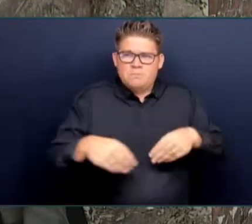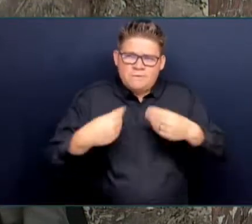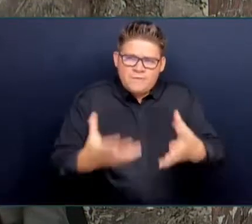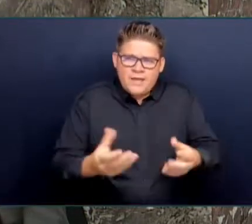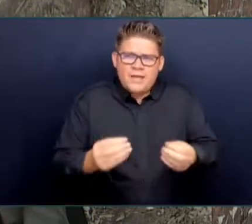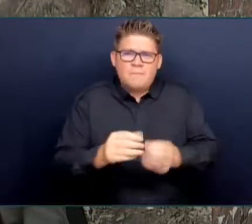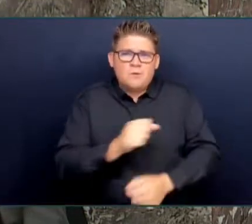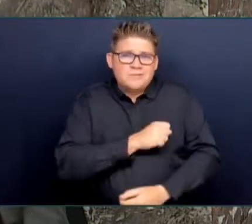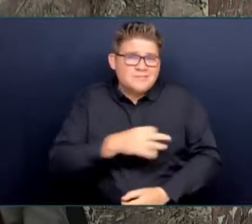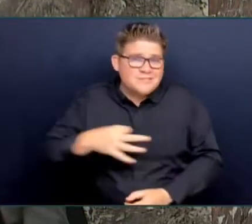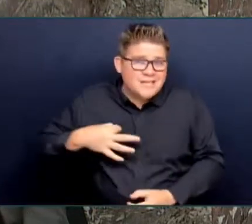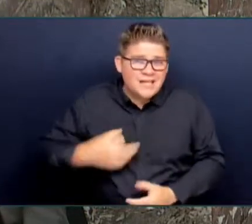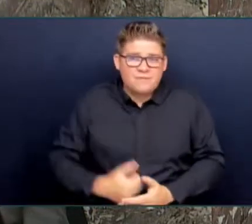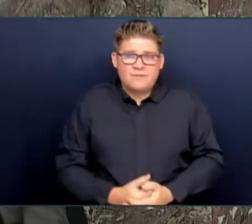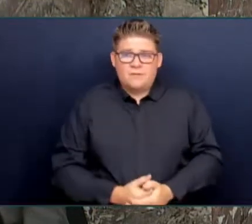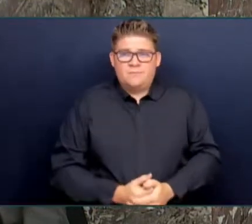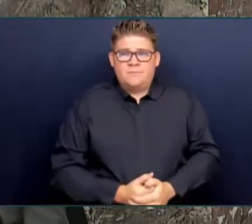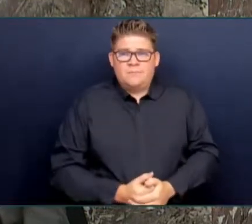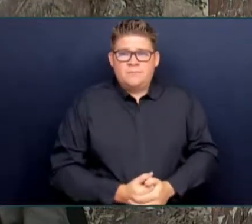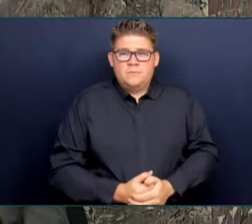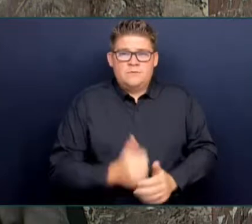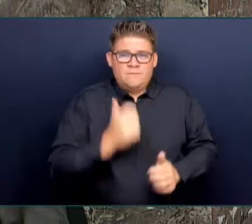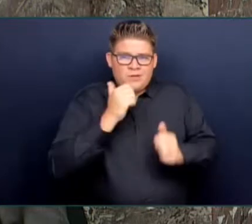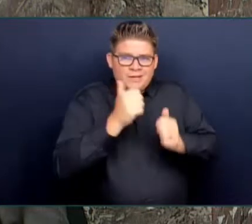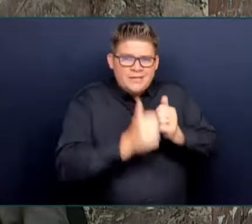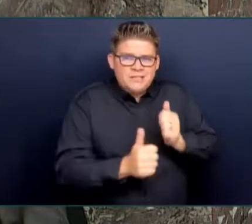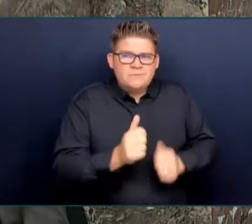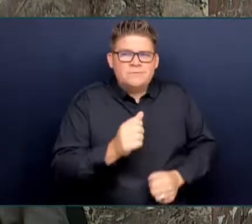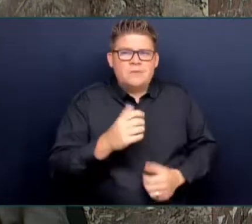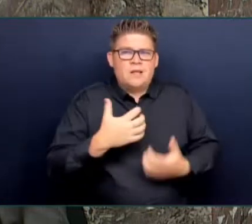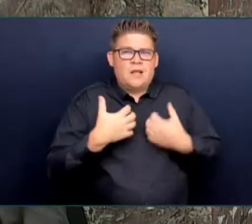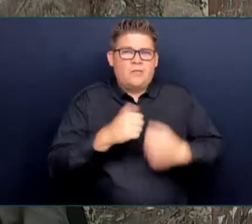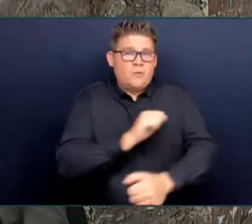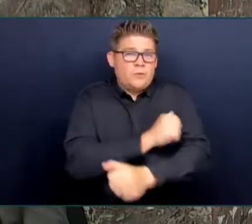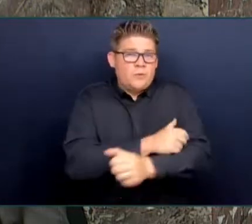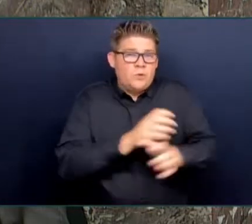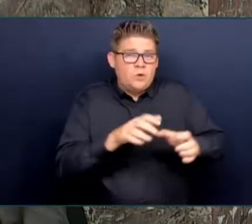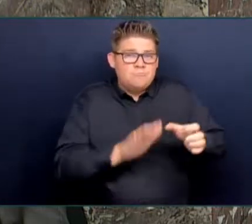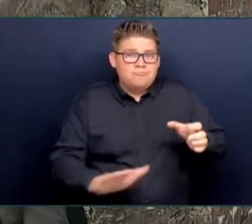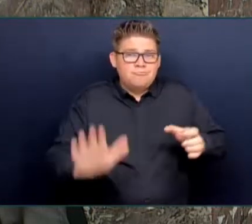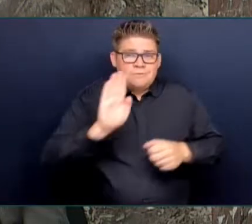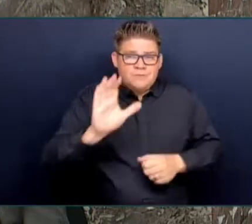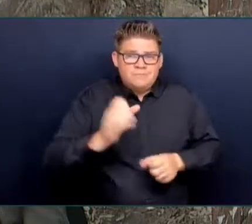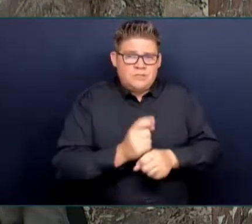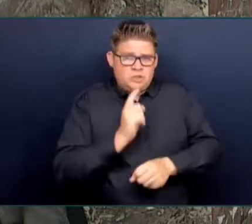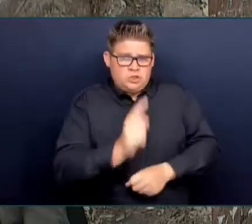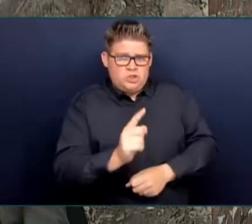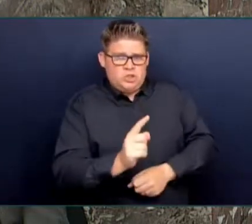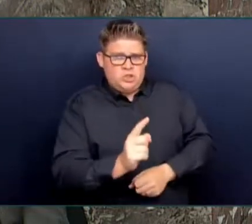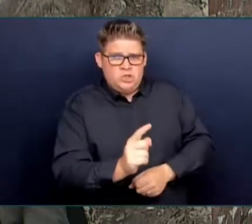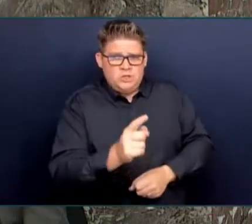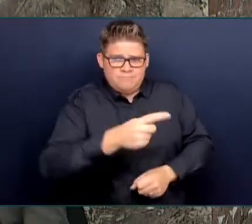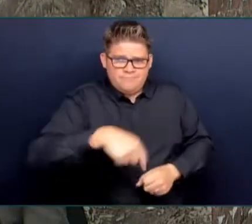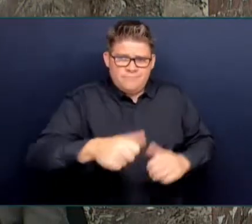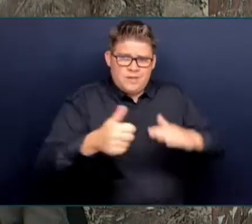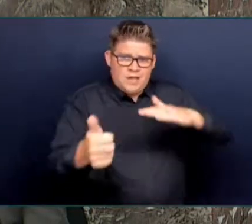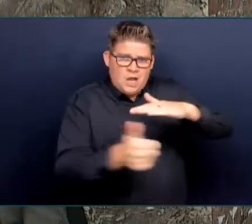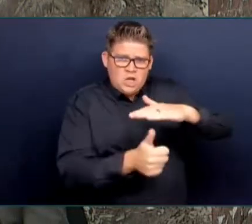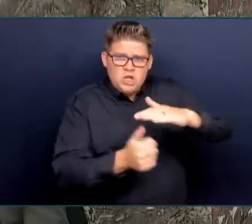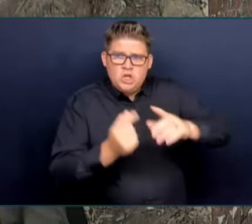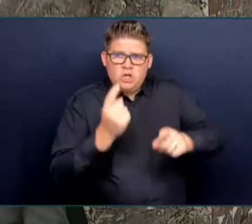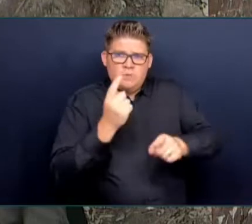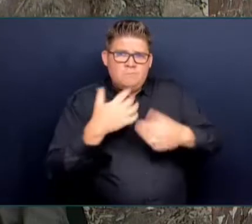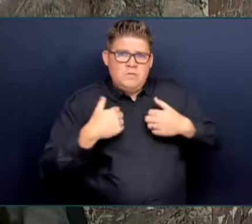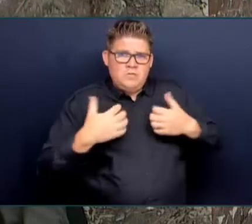healthcare workers working for health authorities and so that we can recruit healthcare workers that we need in the future to do so. We've added care